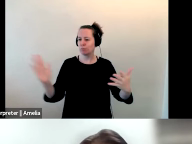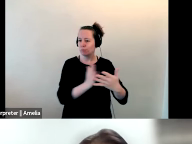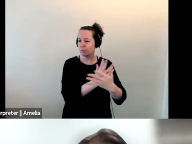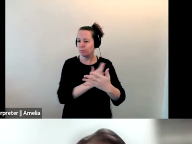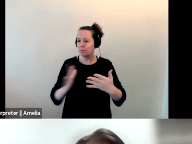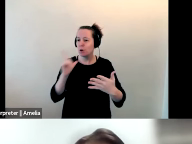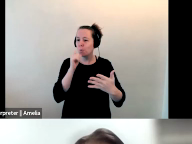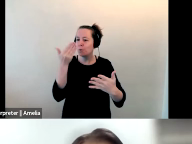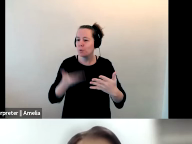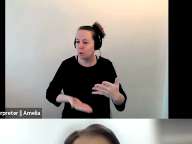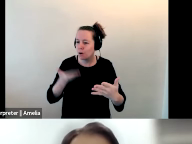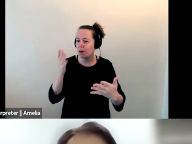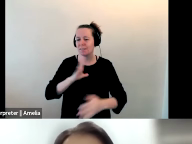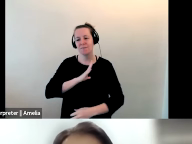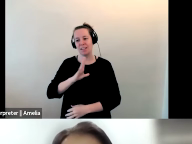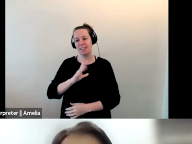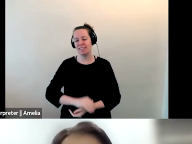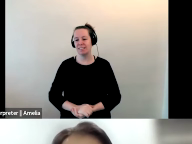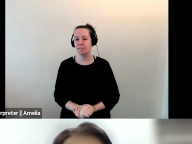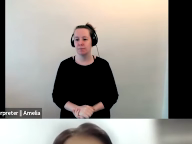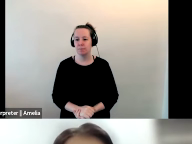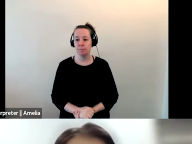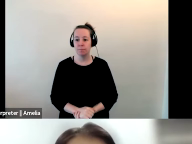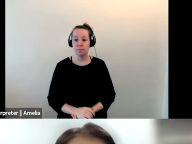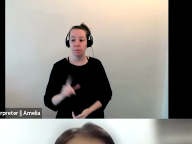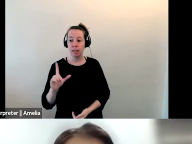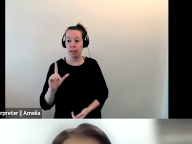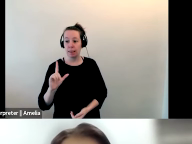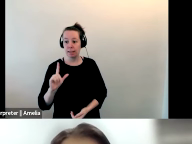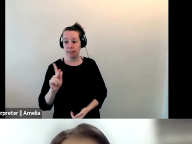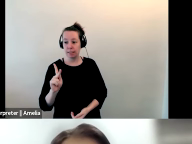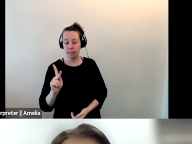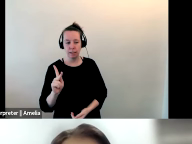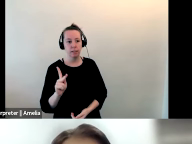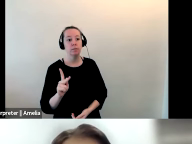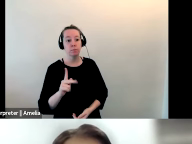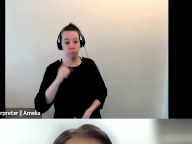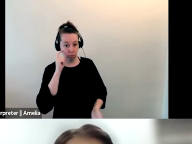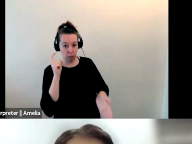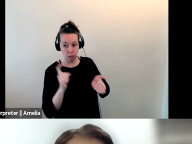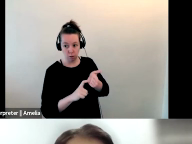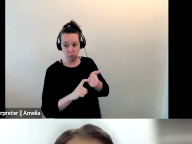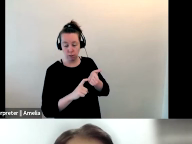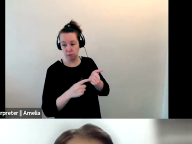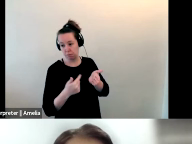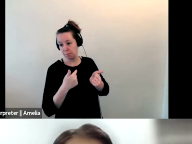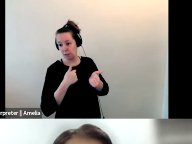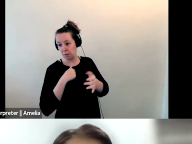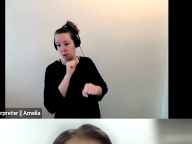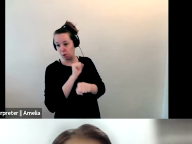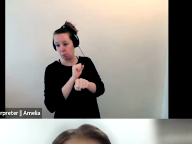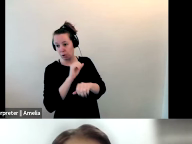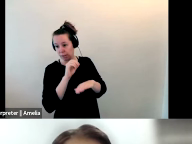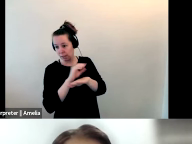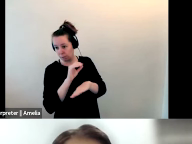continuum. Great. And I notice, for instance, as a job counselor, I wouldn't tell someone, don't go into